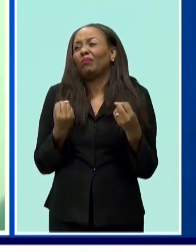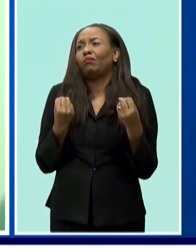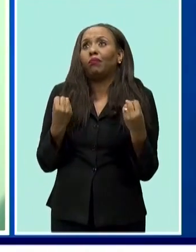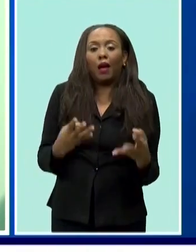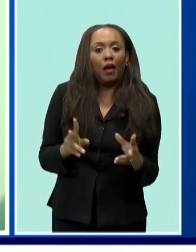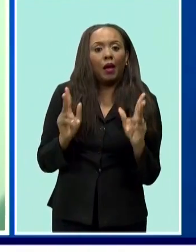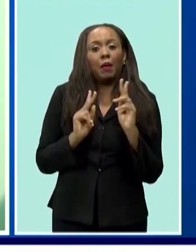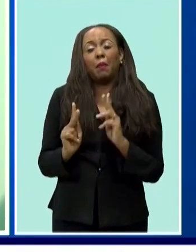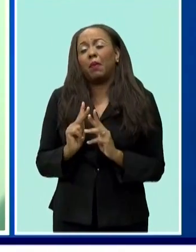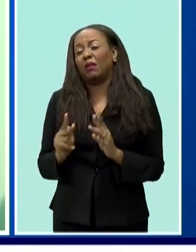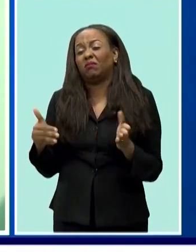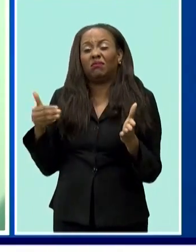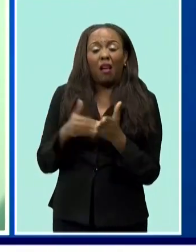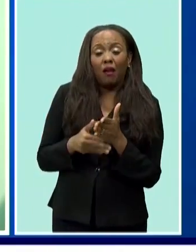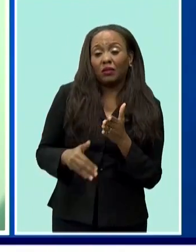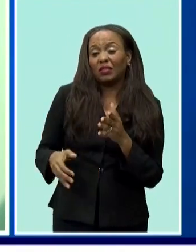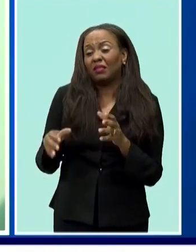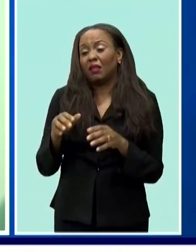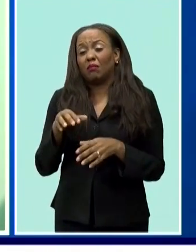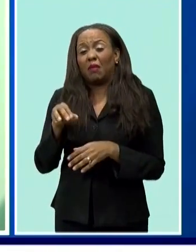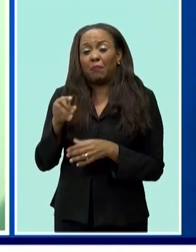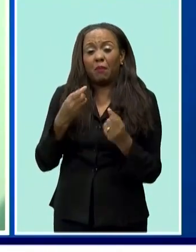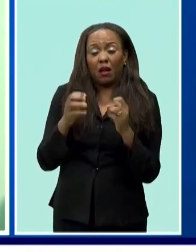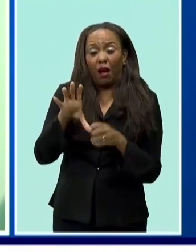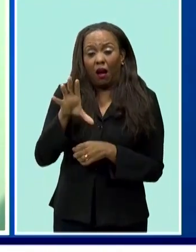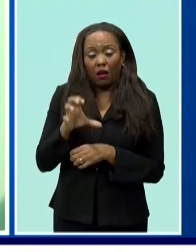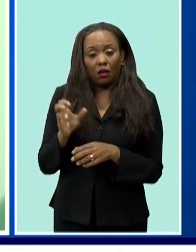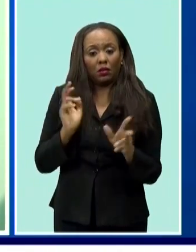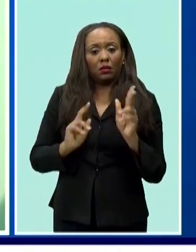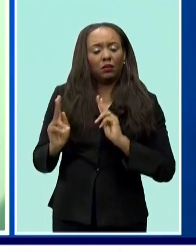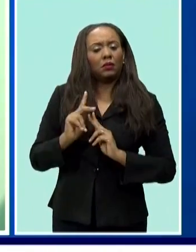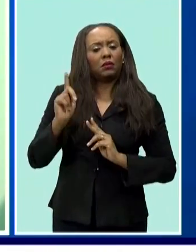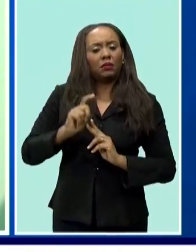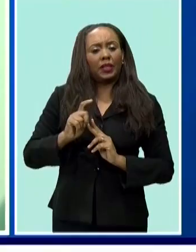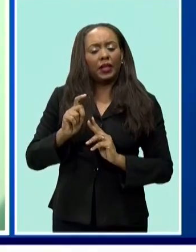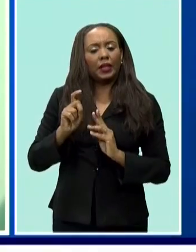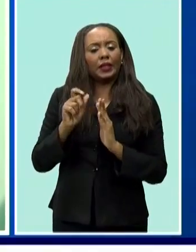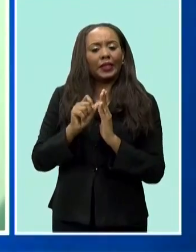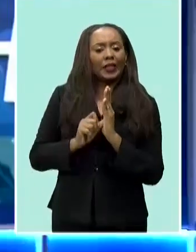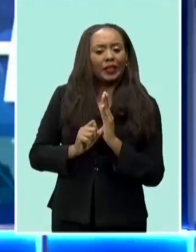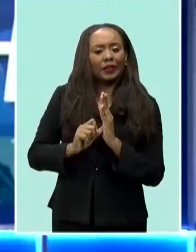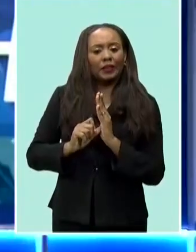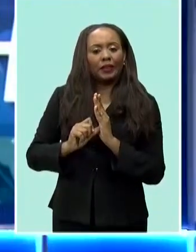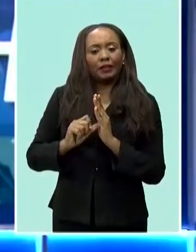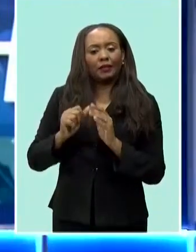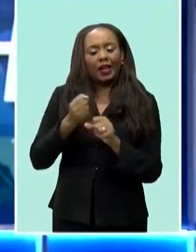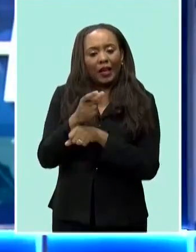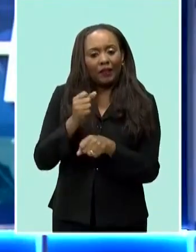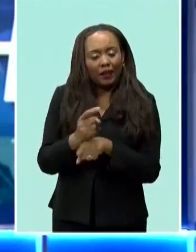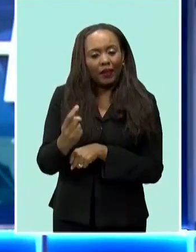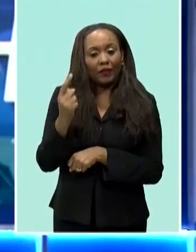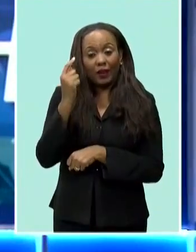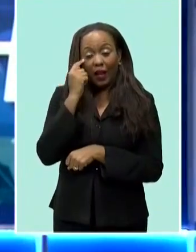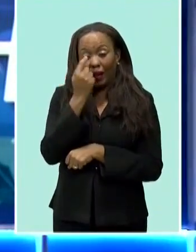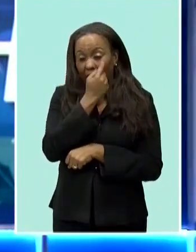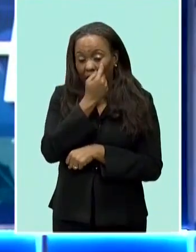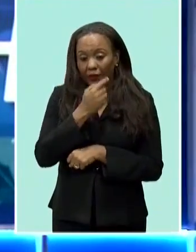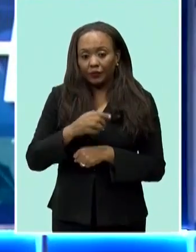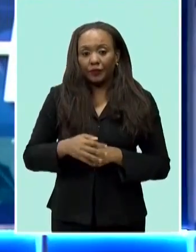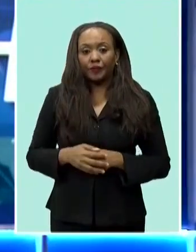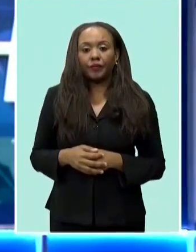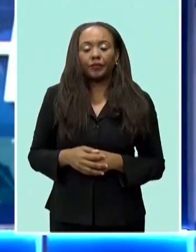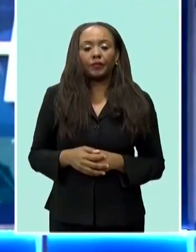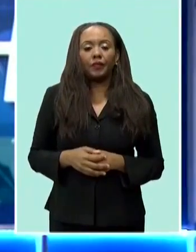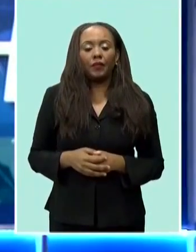hundreds perhaps, of patients and surgeries that have to be done on a yearly basis. The broadcasting